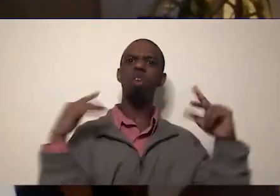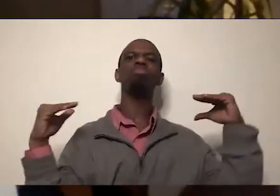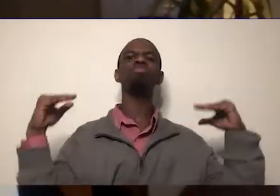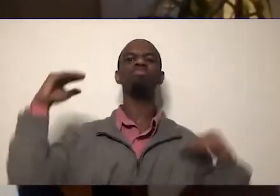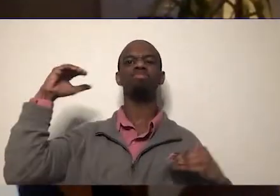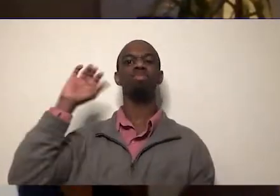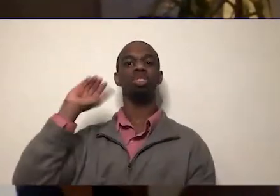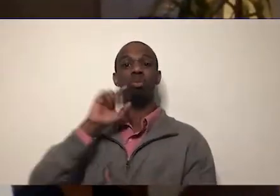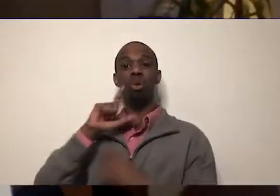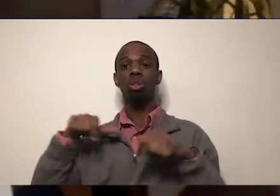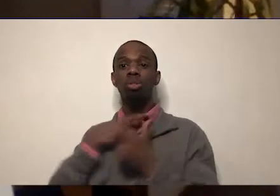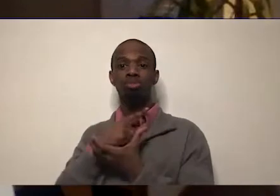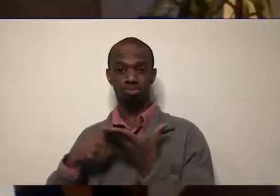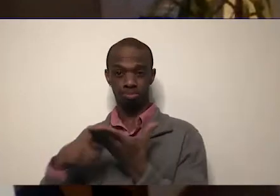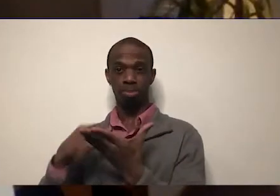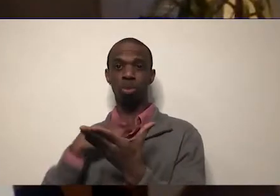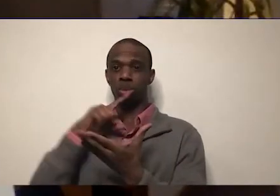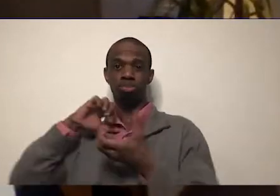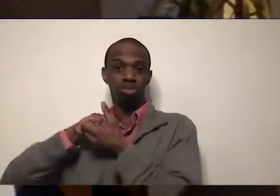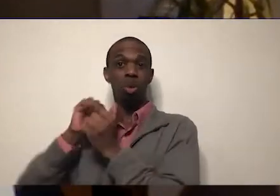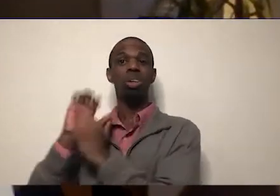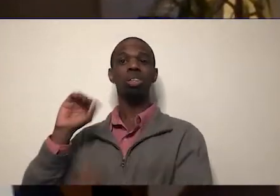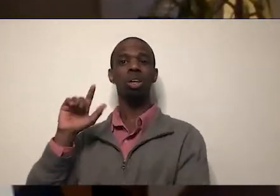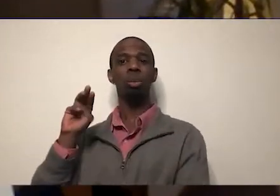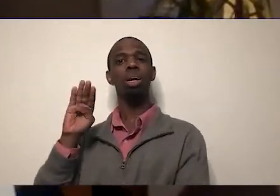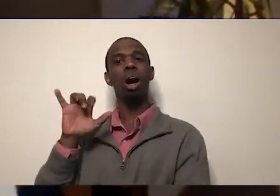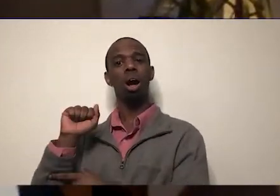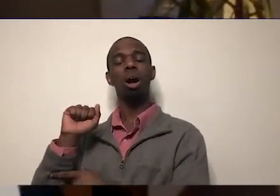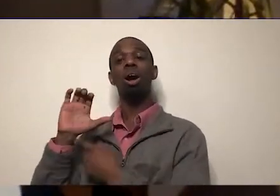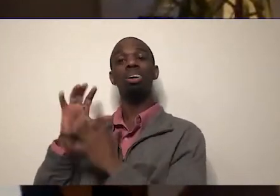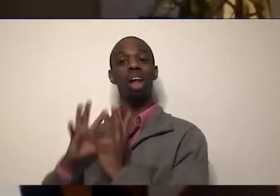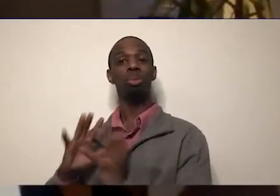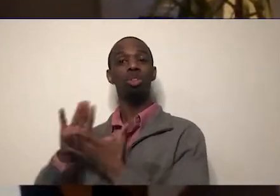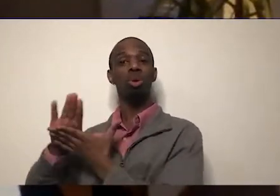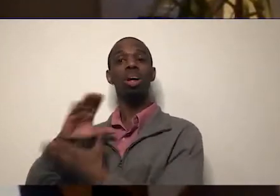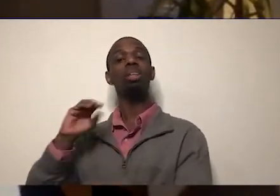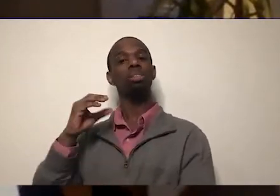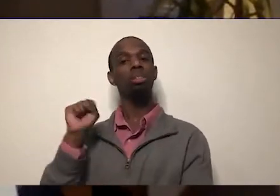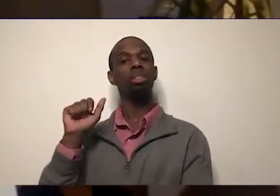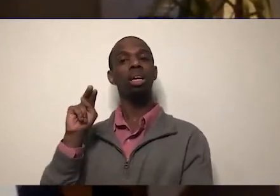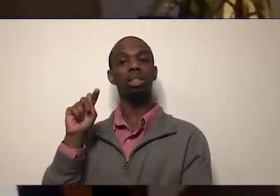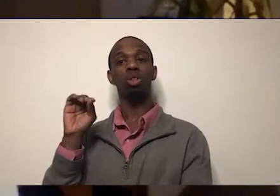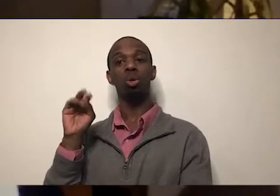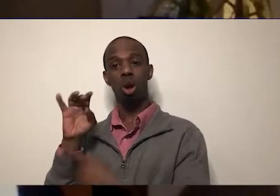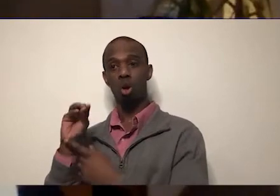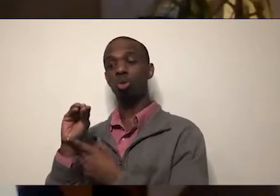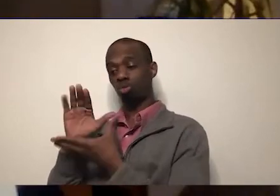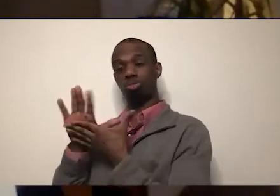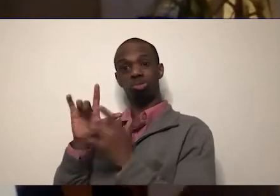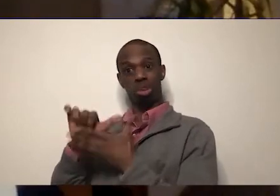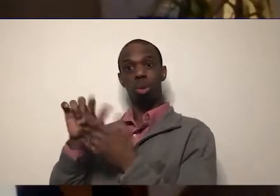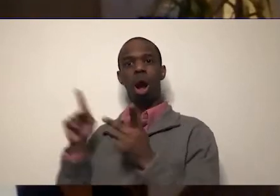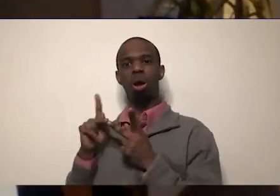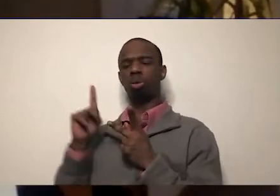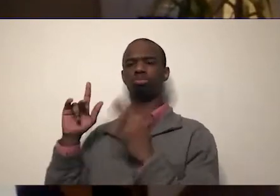Studio, it was 2019, and we couldn't have imagined what was to come. Since then, COVID-19 has created a level of